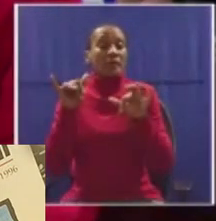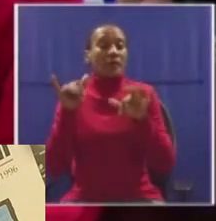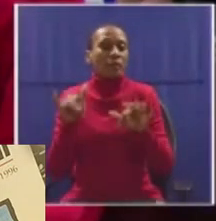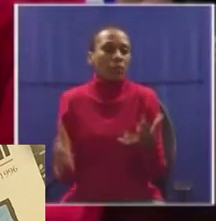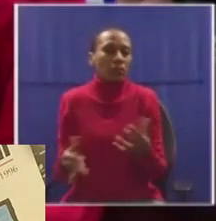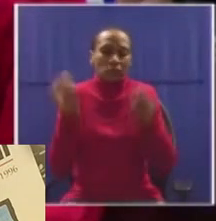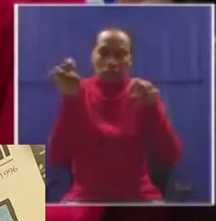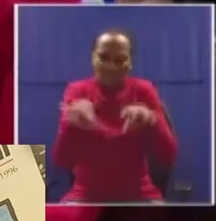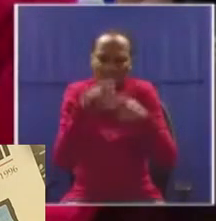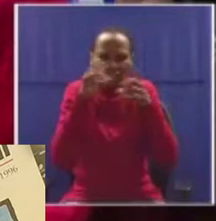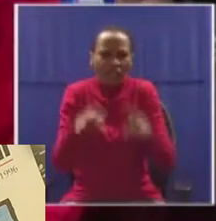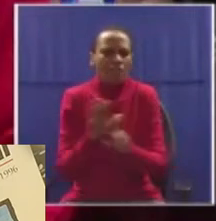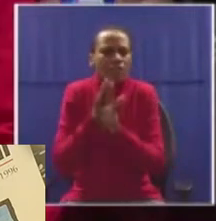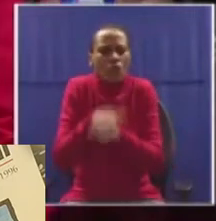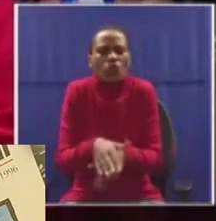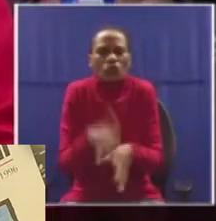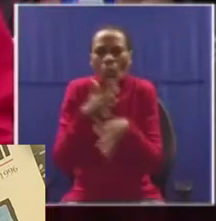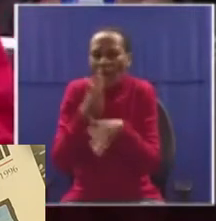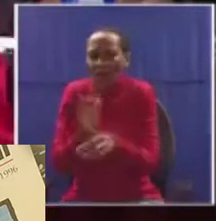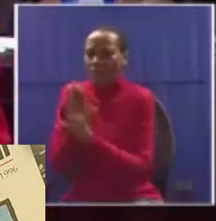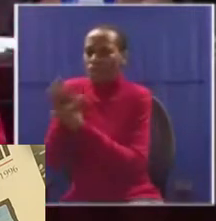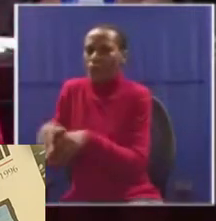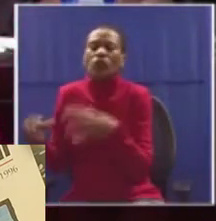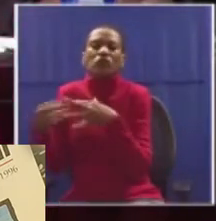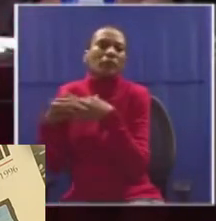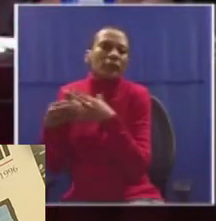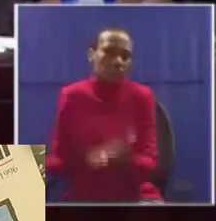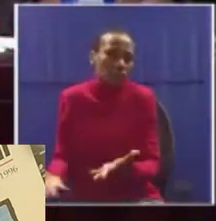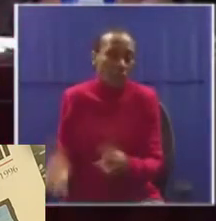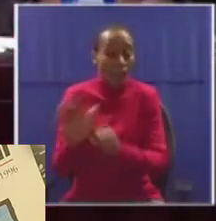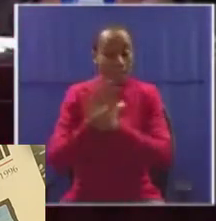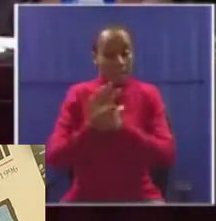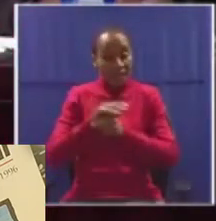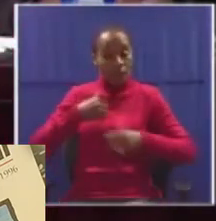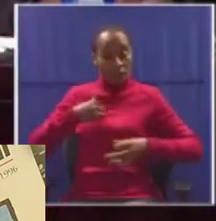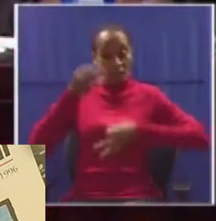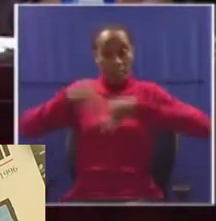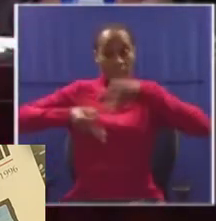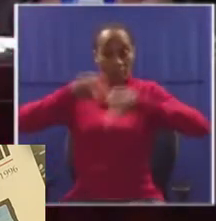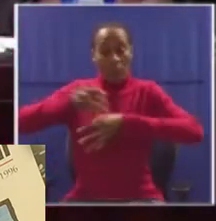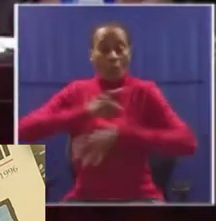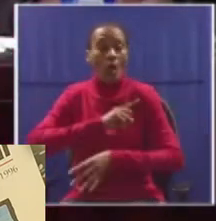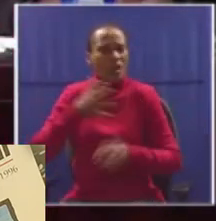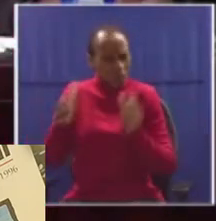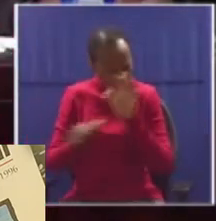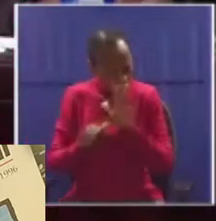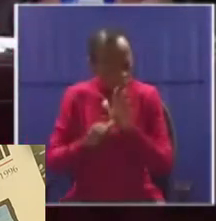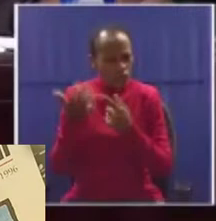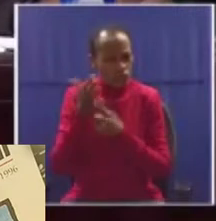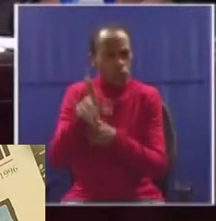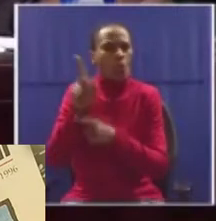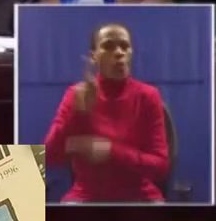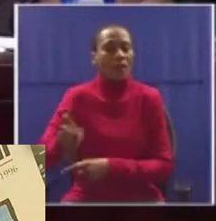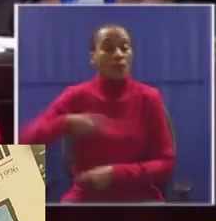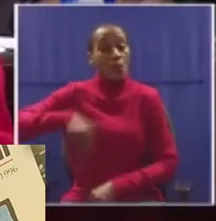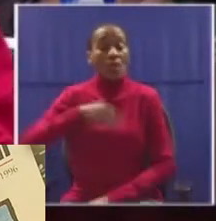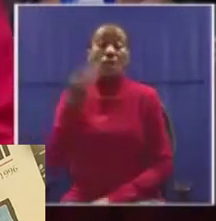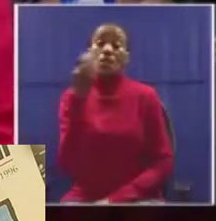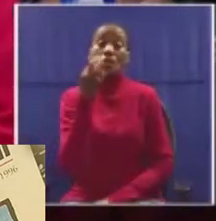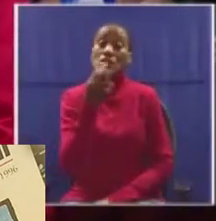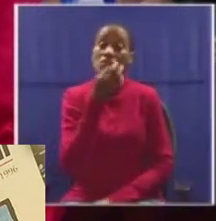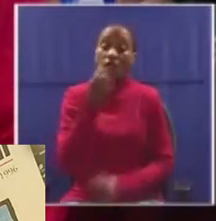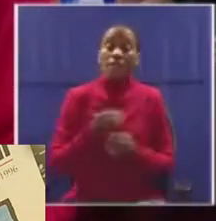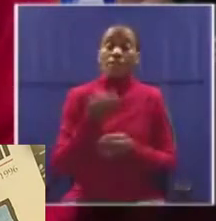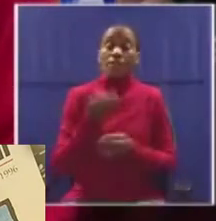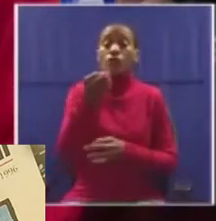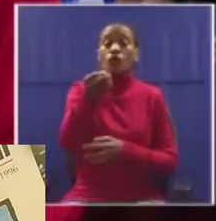with forced labor and forced marriages we give this background because it is important to demonstrate that we do not say what we are going